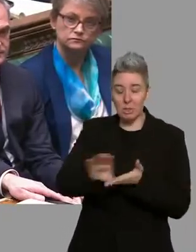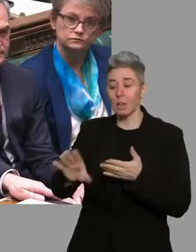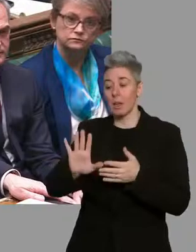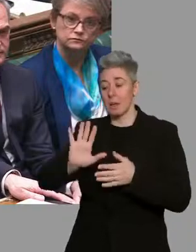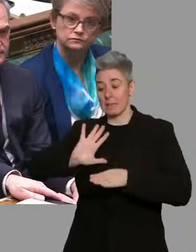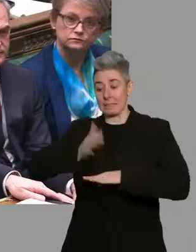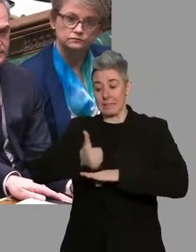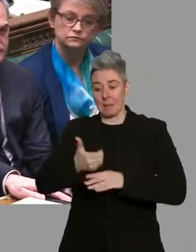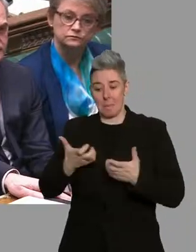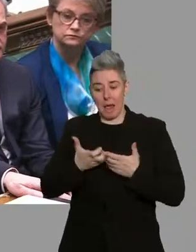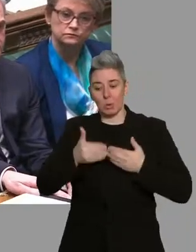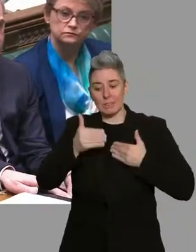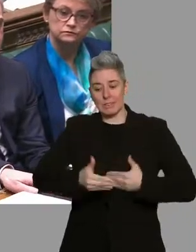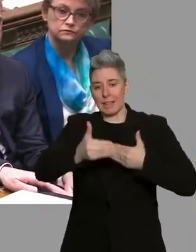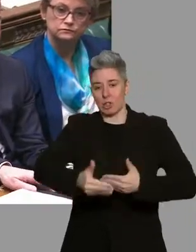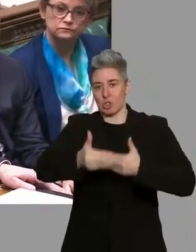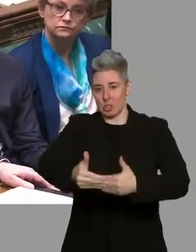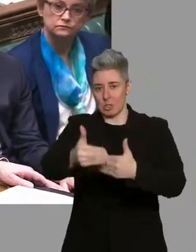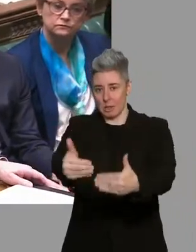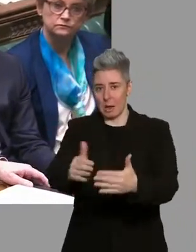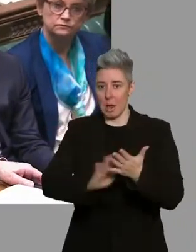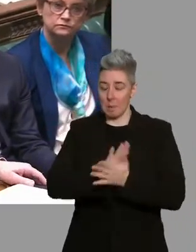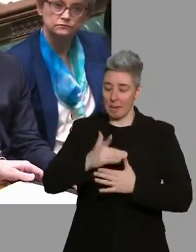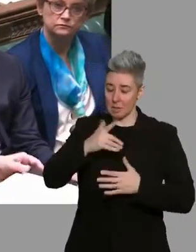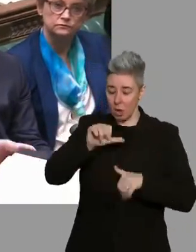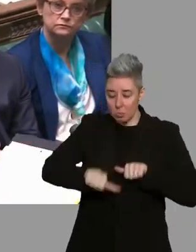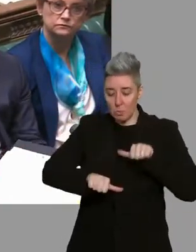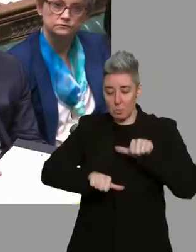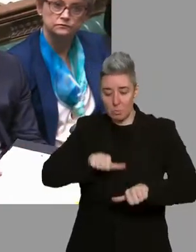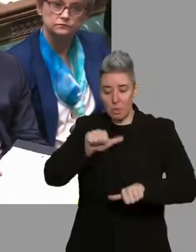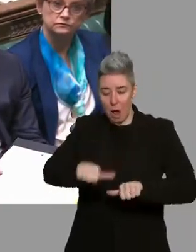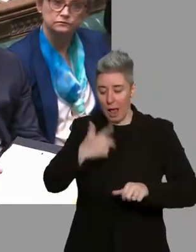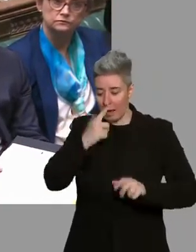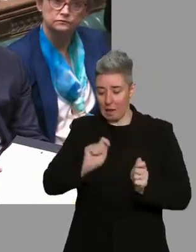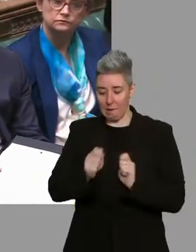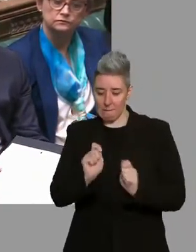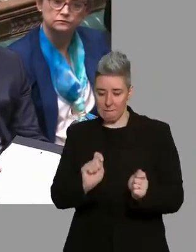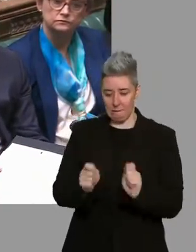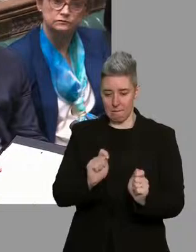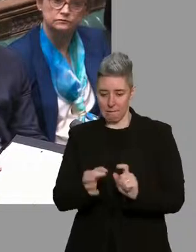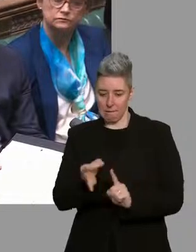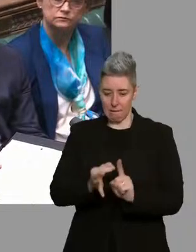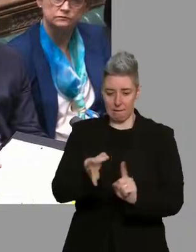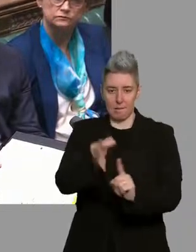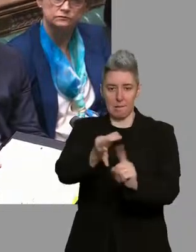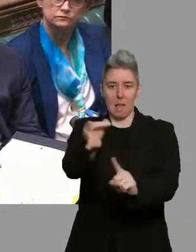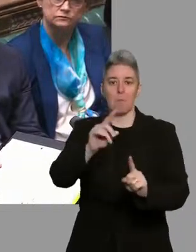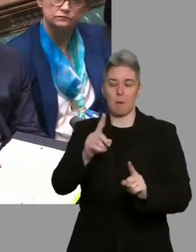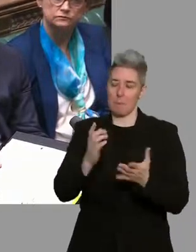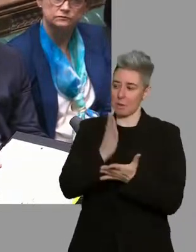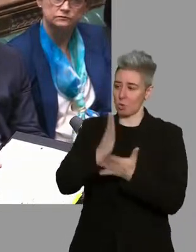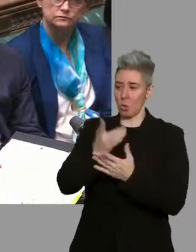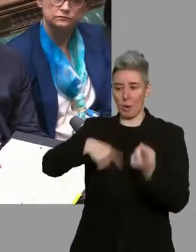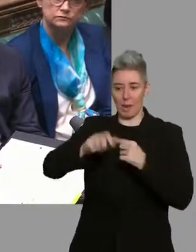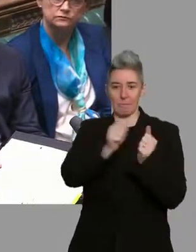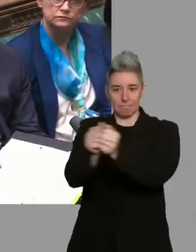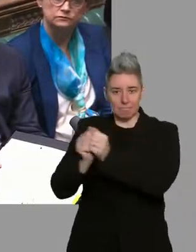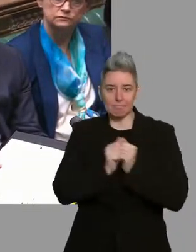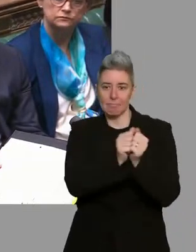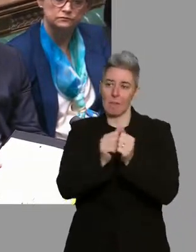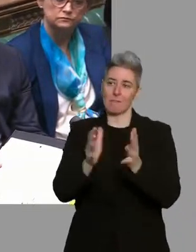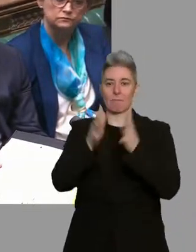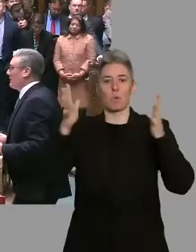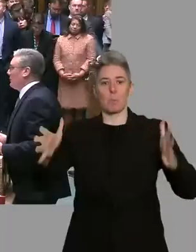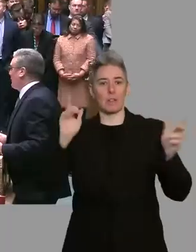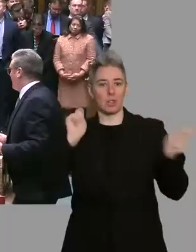go along, but making sure that we've got consensus for the bigger changes that may be proposed in the review. And I do invite him and members across